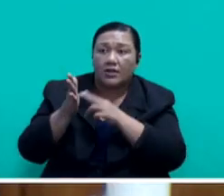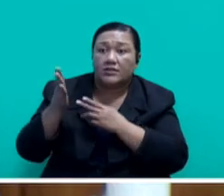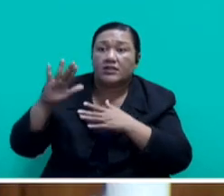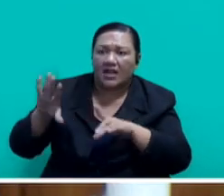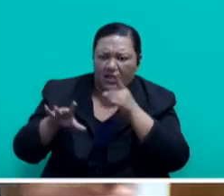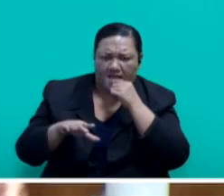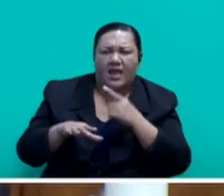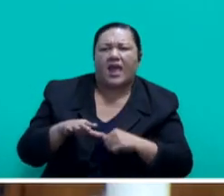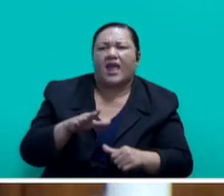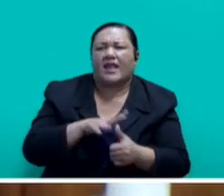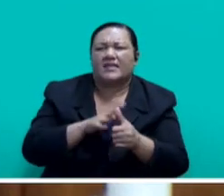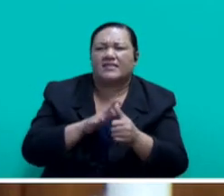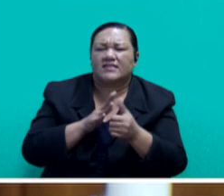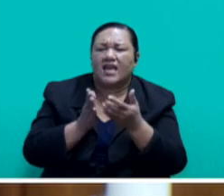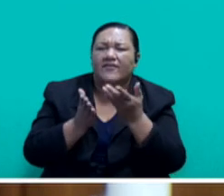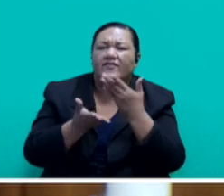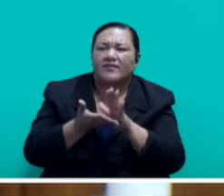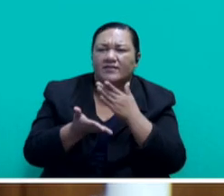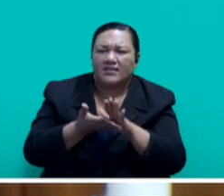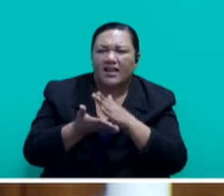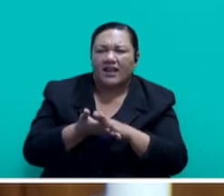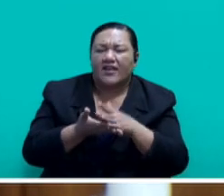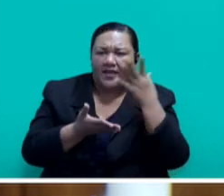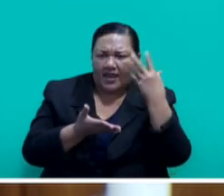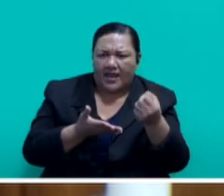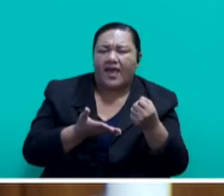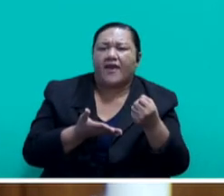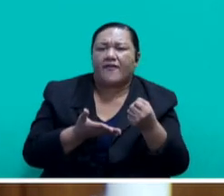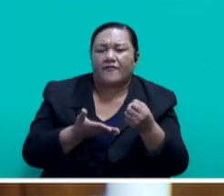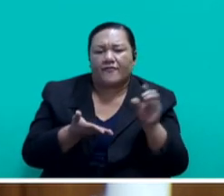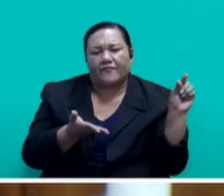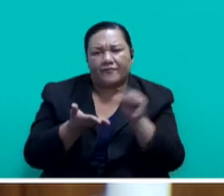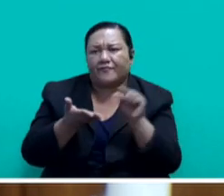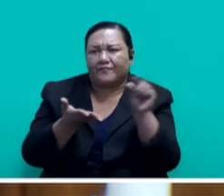FNPF and have their deductions done there. Mr. Speaker, said